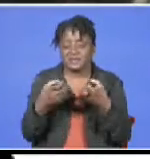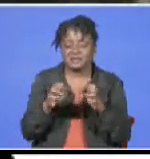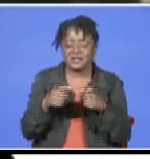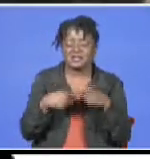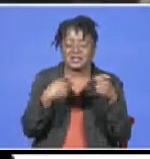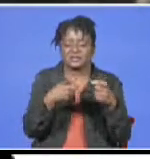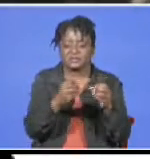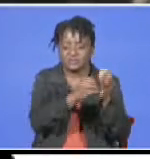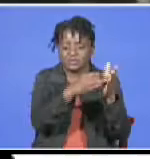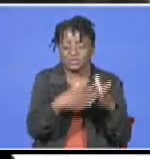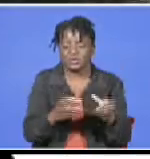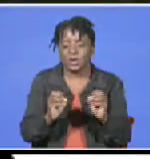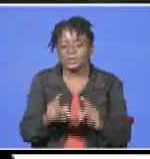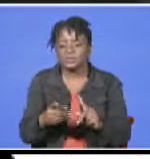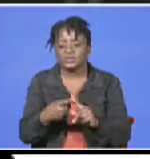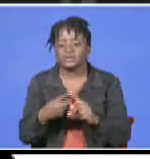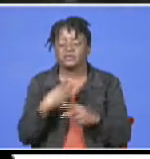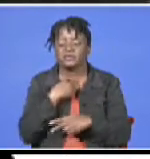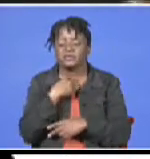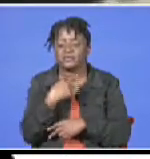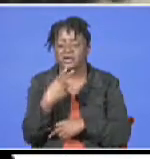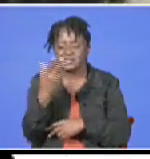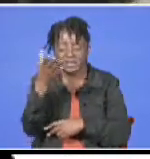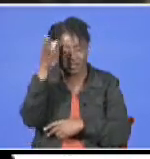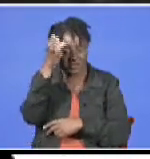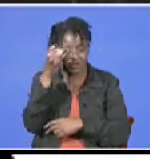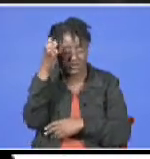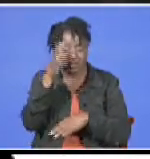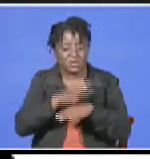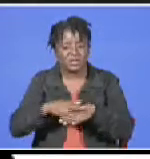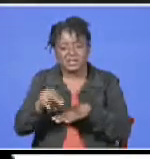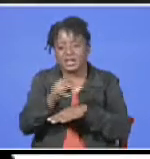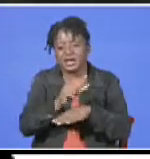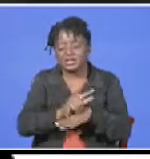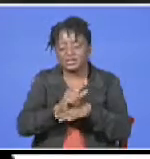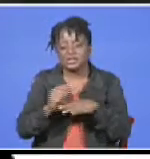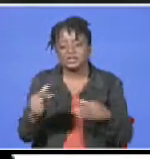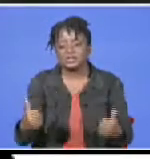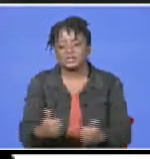the opportunity to voice their concerns on national issues.